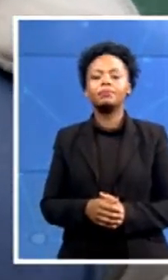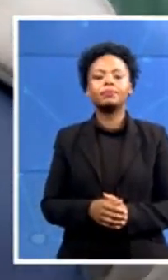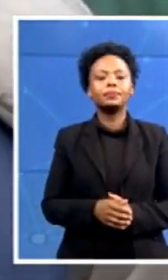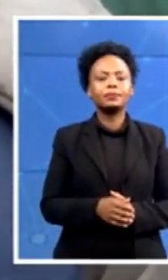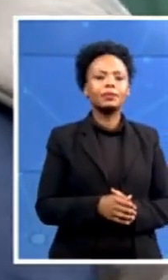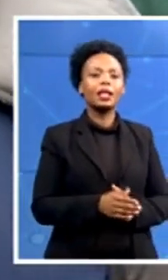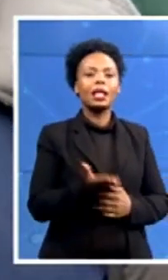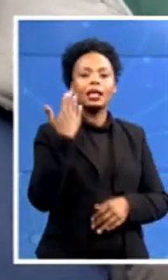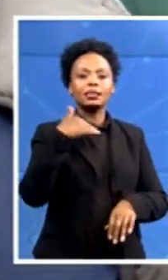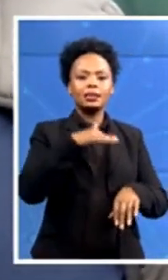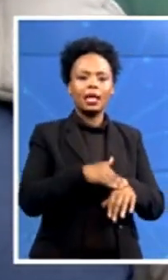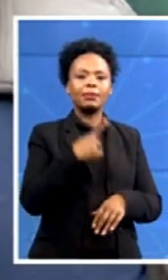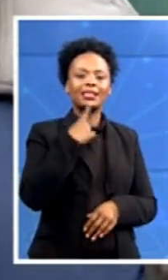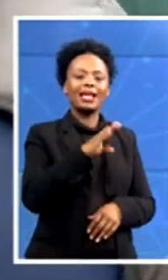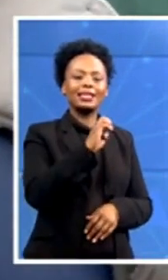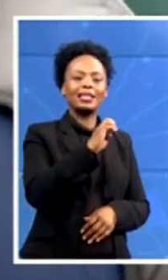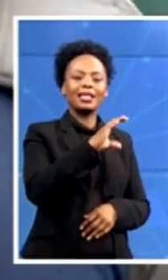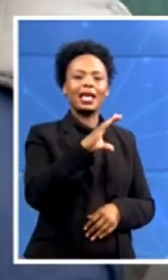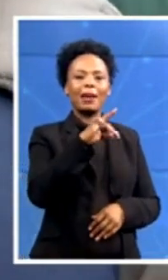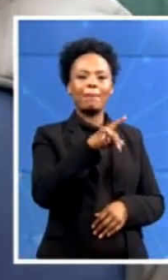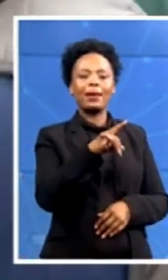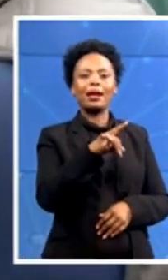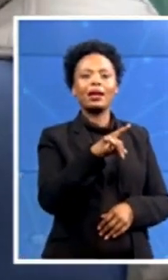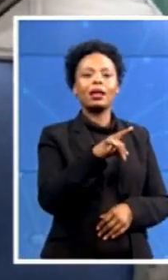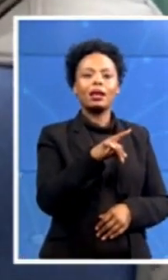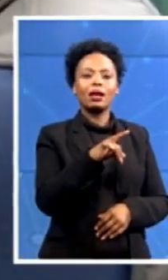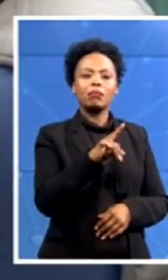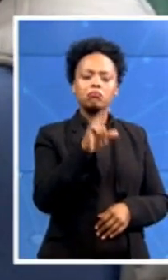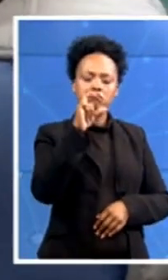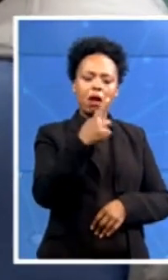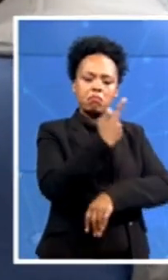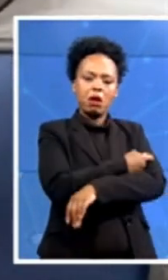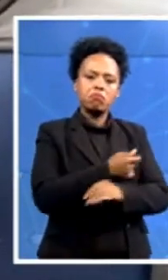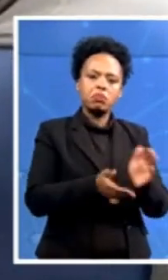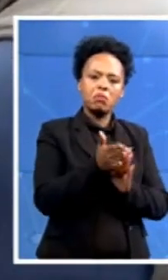is number one when it comes to vaccination. Where is KZN?